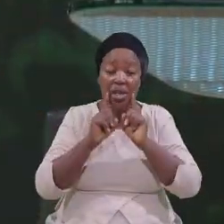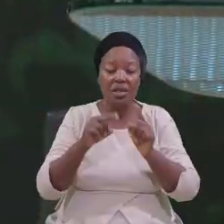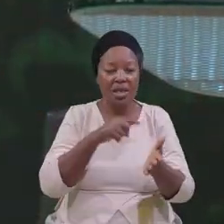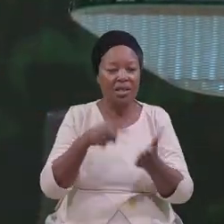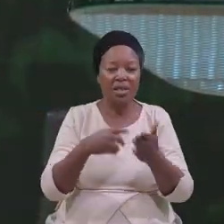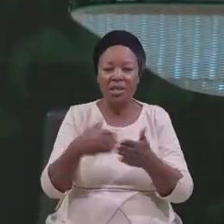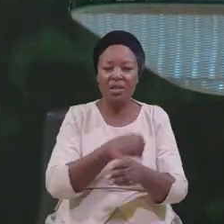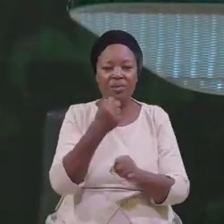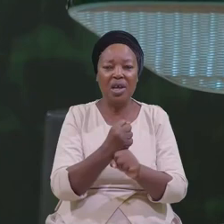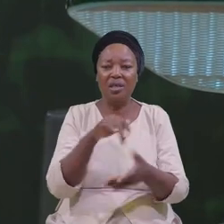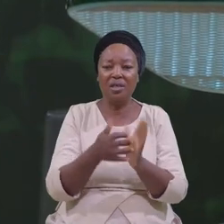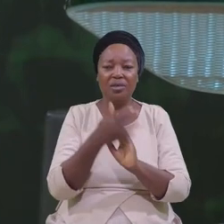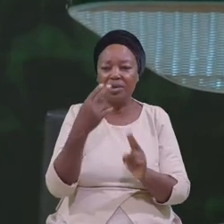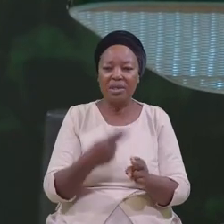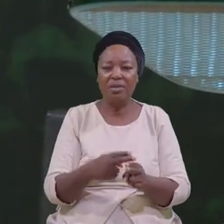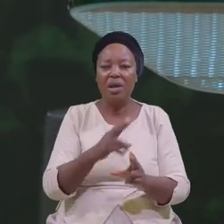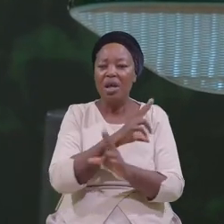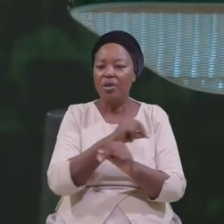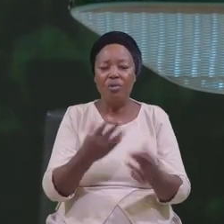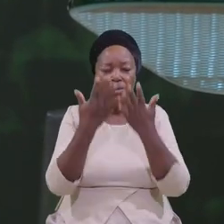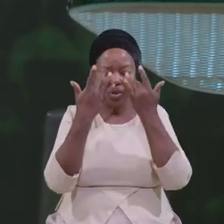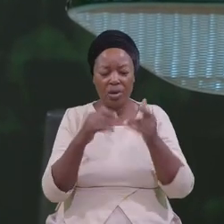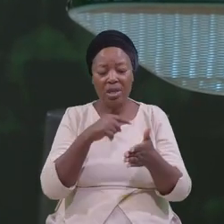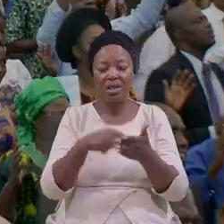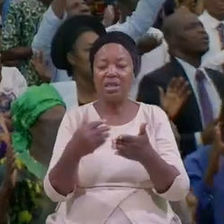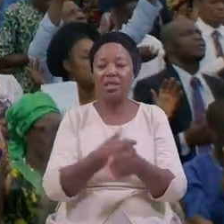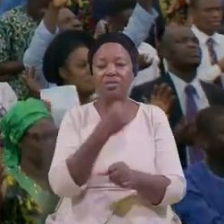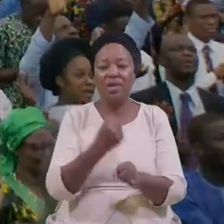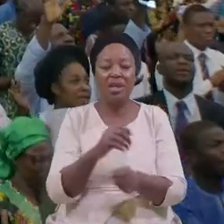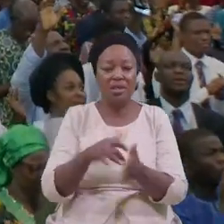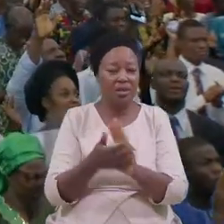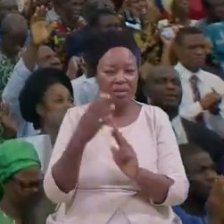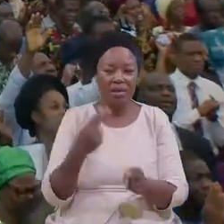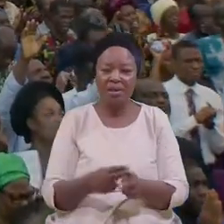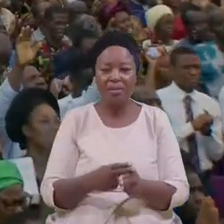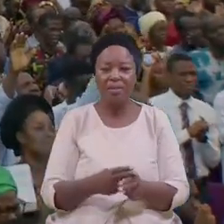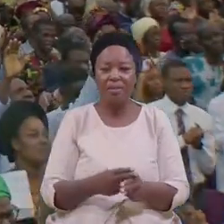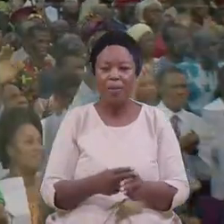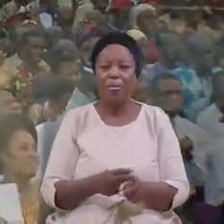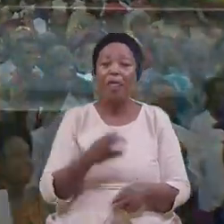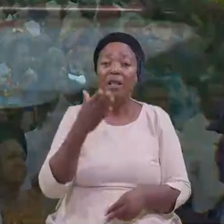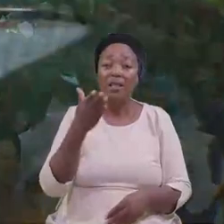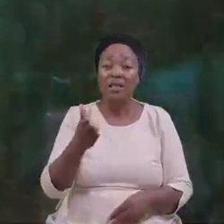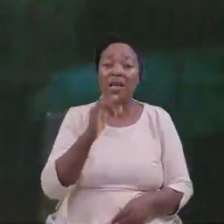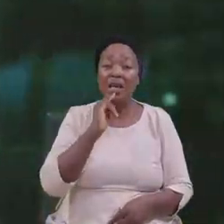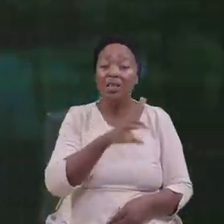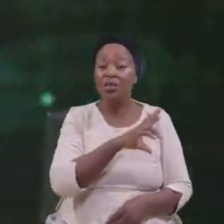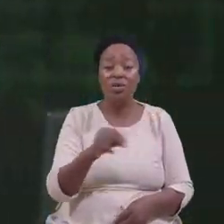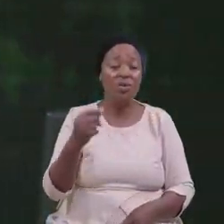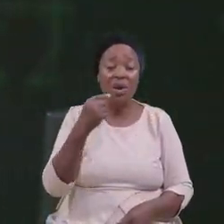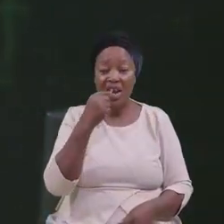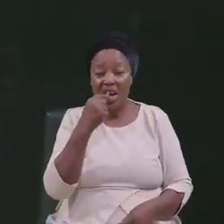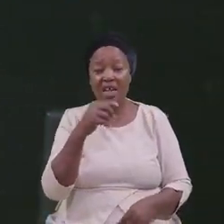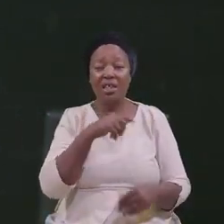year. No sorrow this year. And there's no regret this year